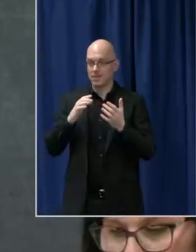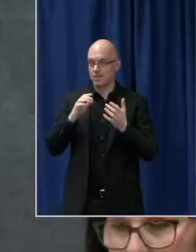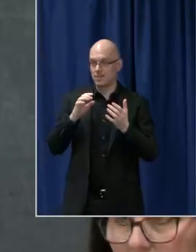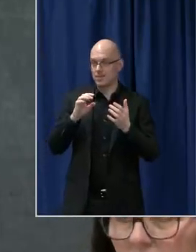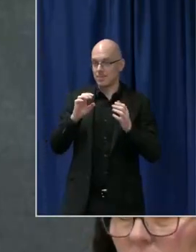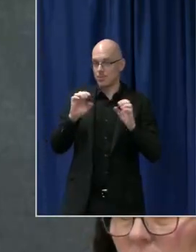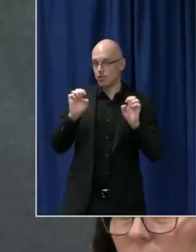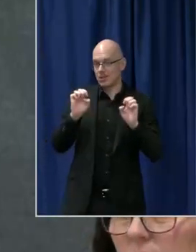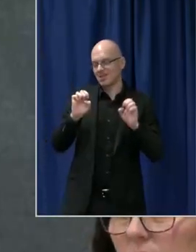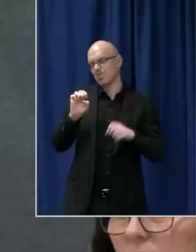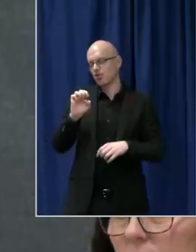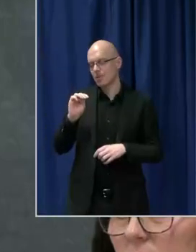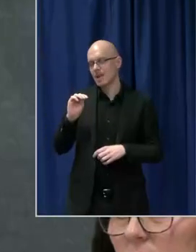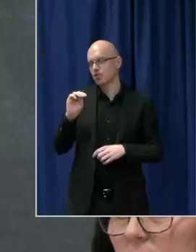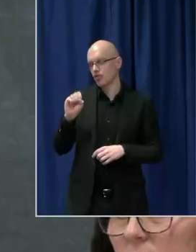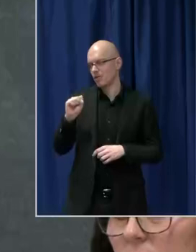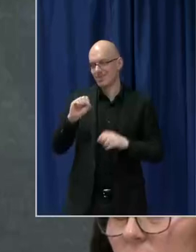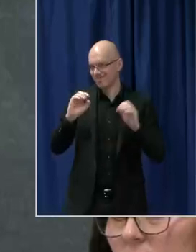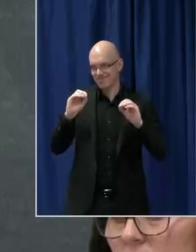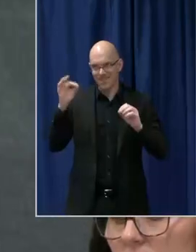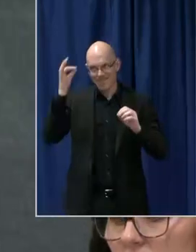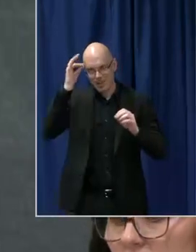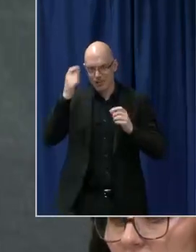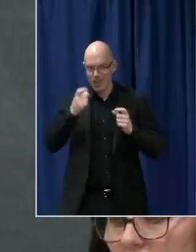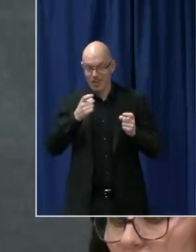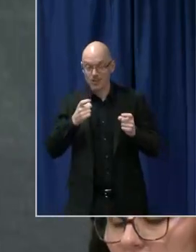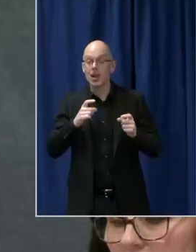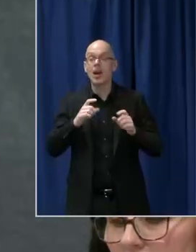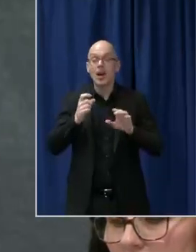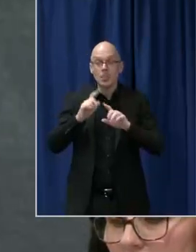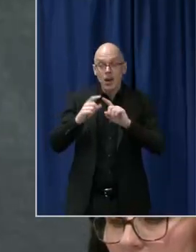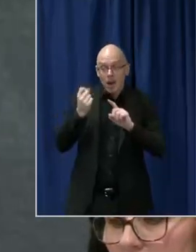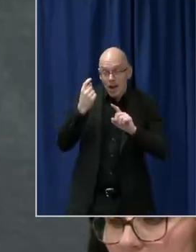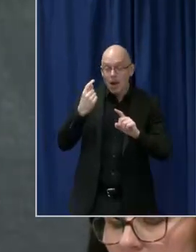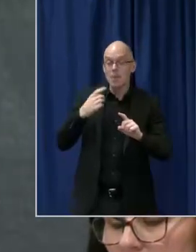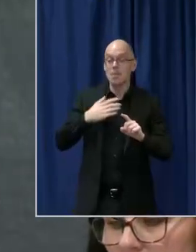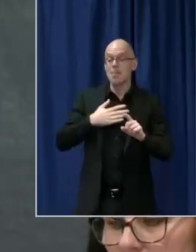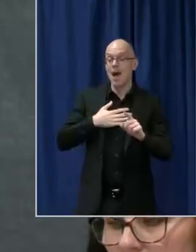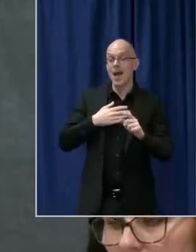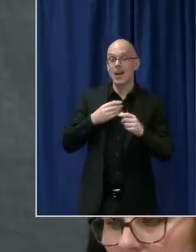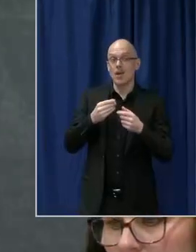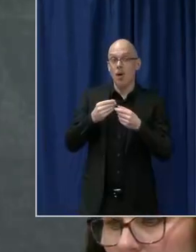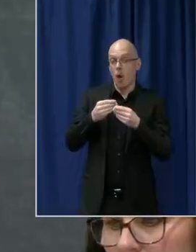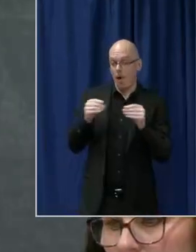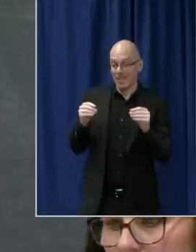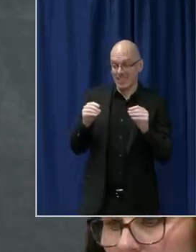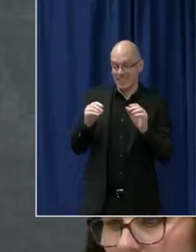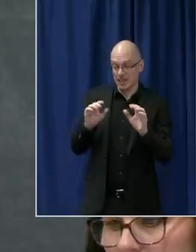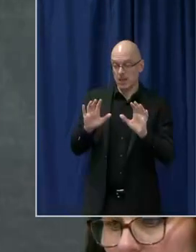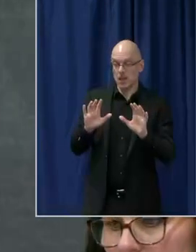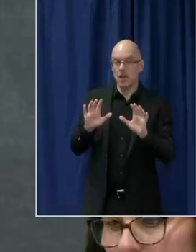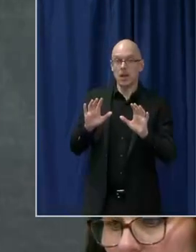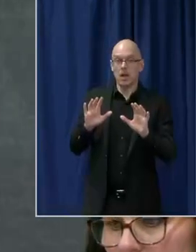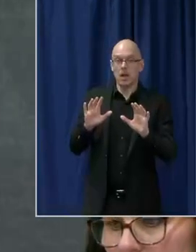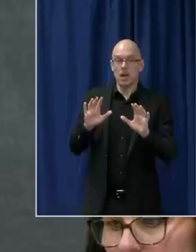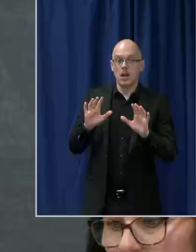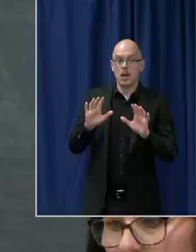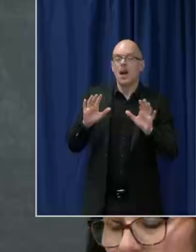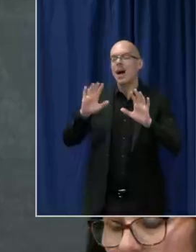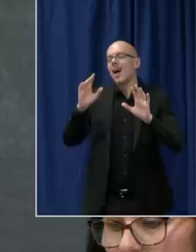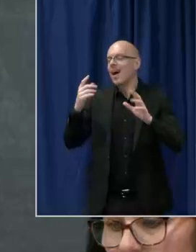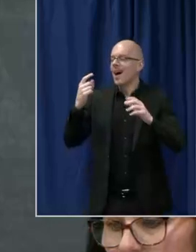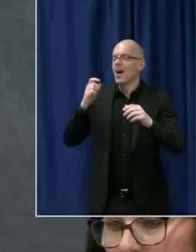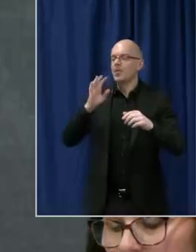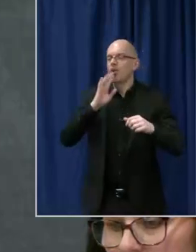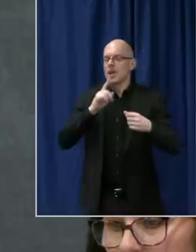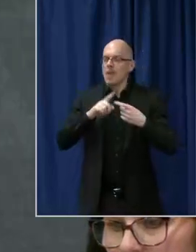That being said, my office, in terms of sort of the global services, DOJ obviously is